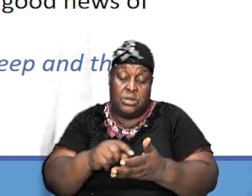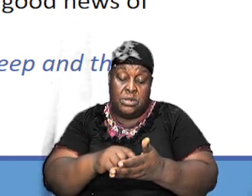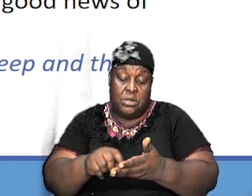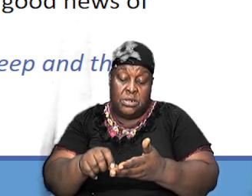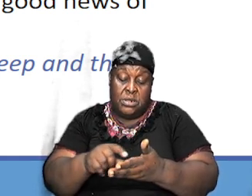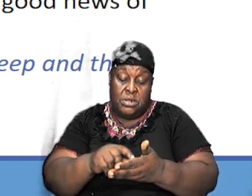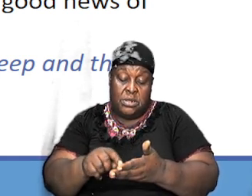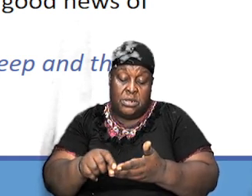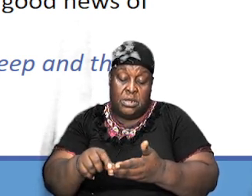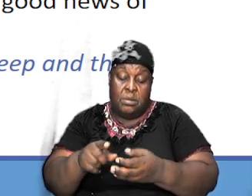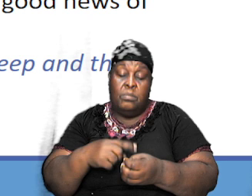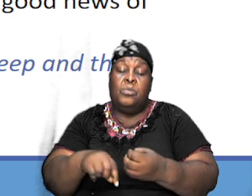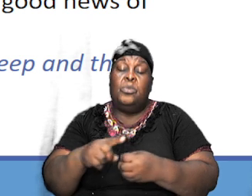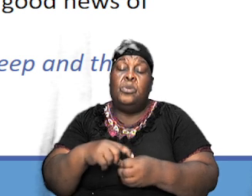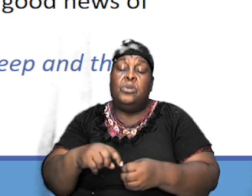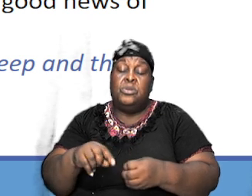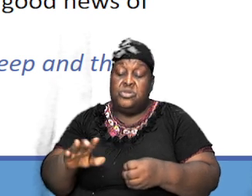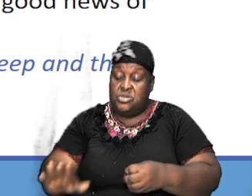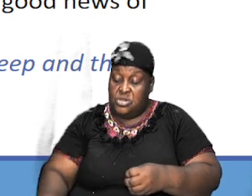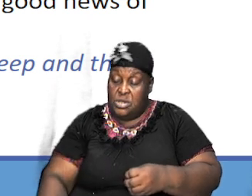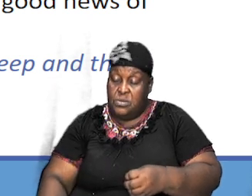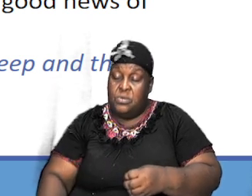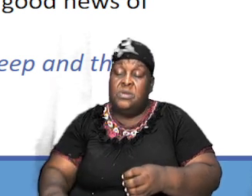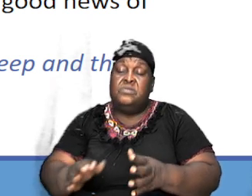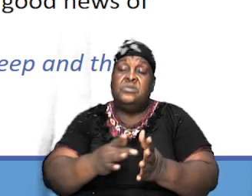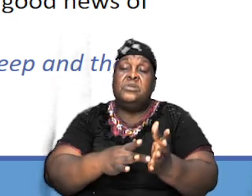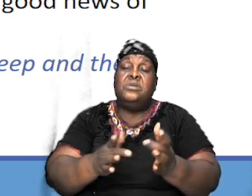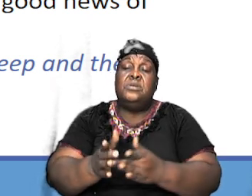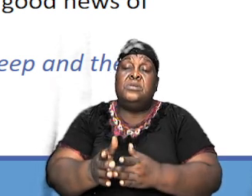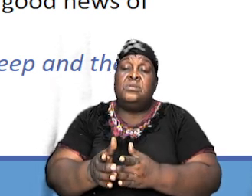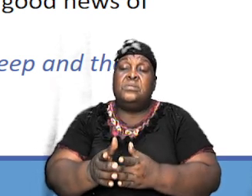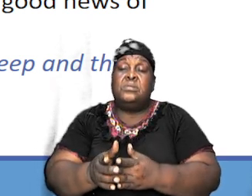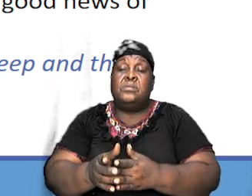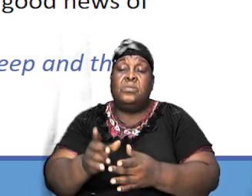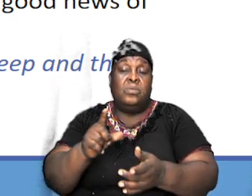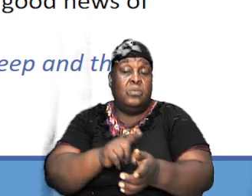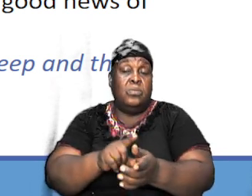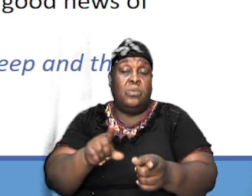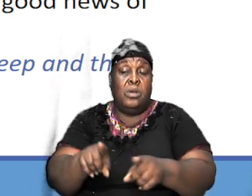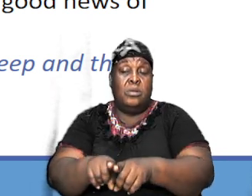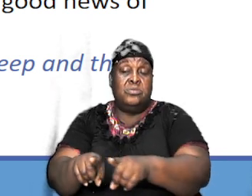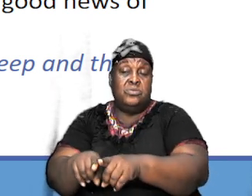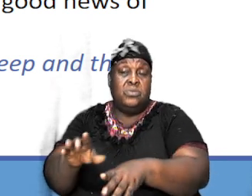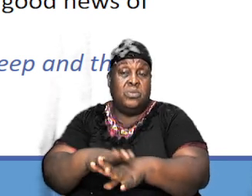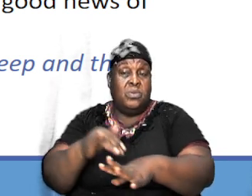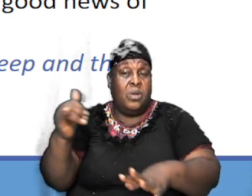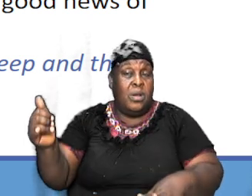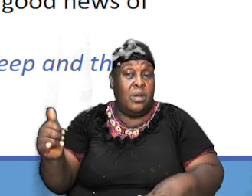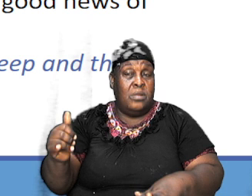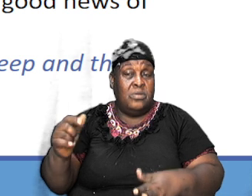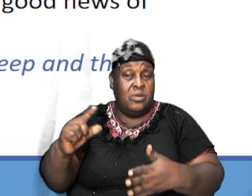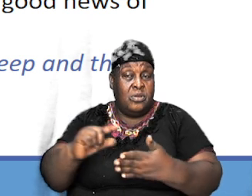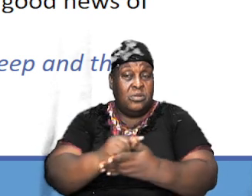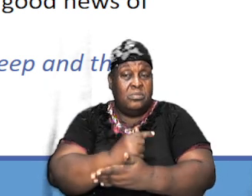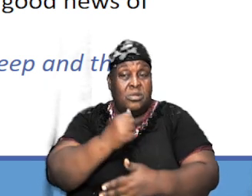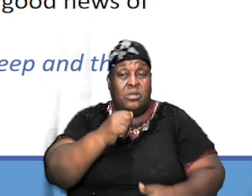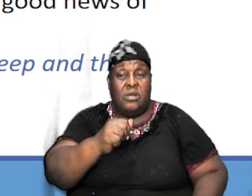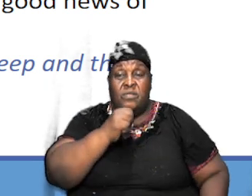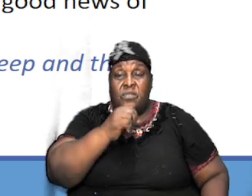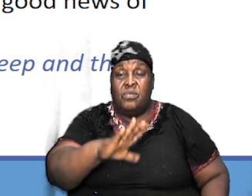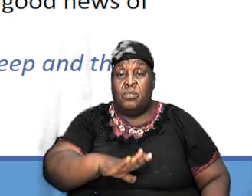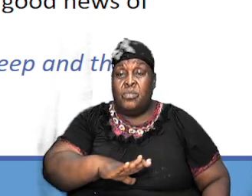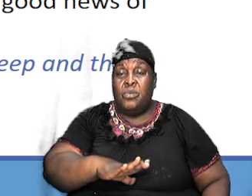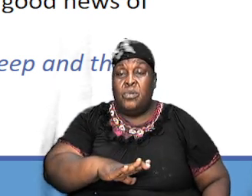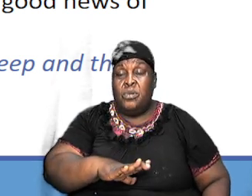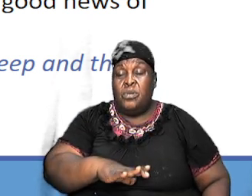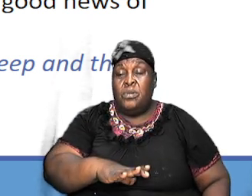gospel. But Luke is also called the gospel of women. And you'll find that there